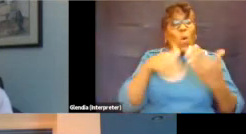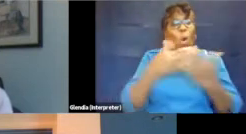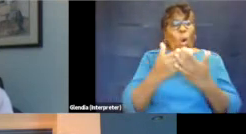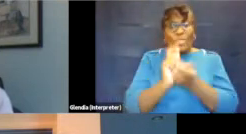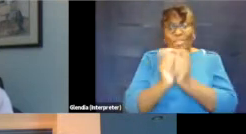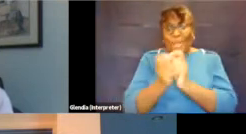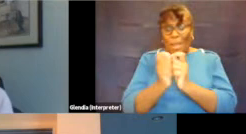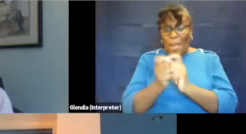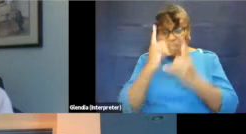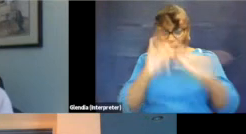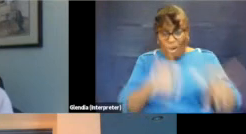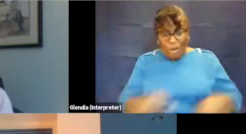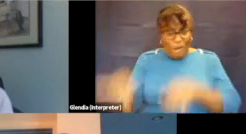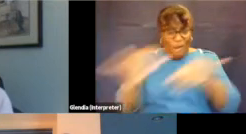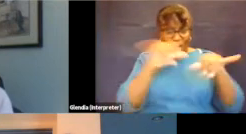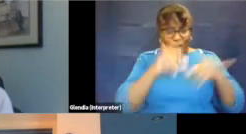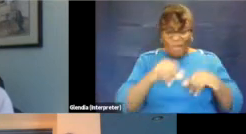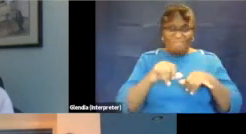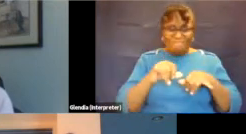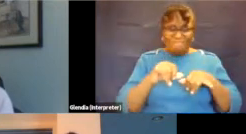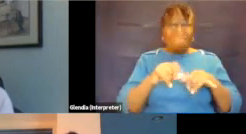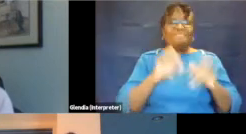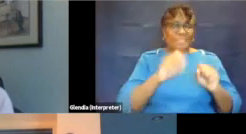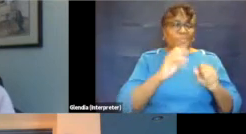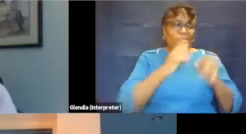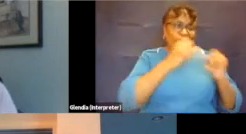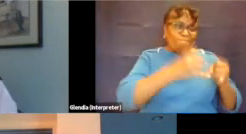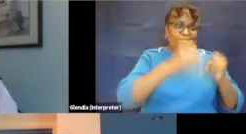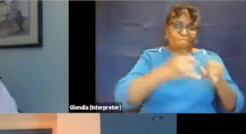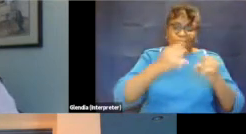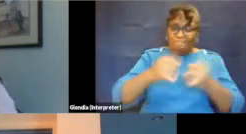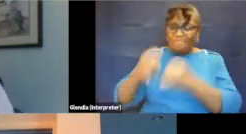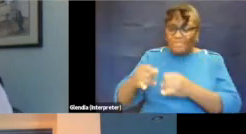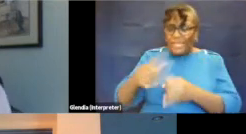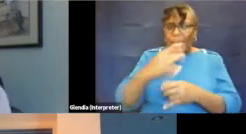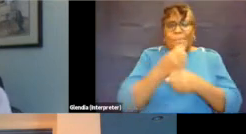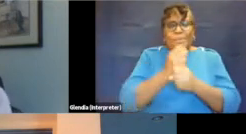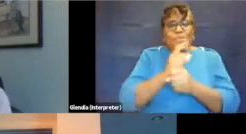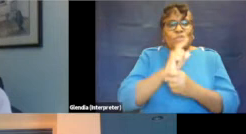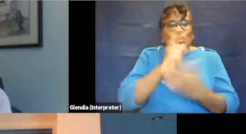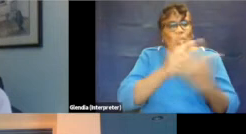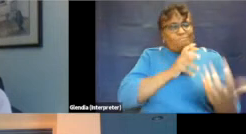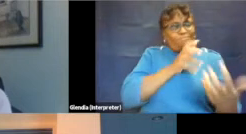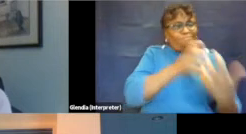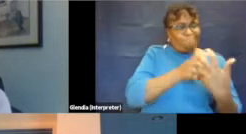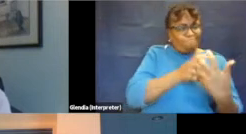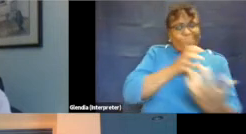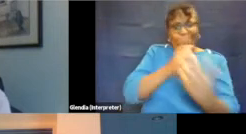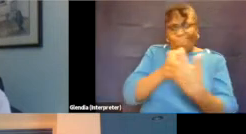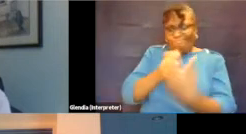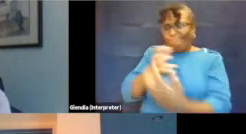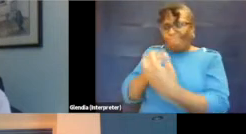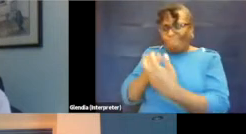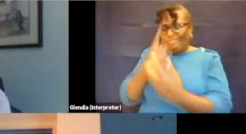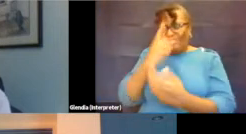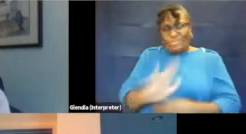all situation, it's individualized, and making sure that you look at what specifically works for your child in those settings and have that